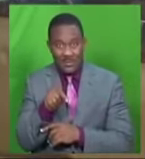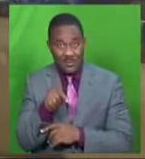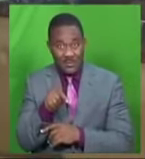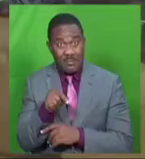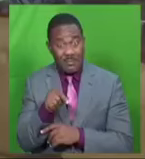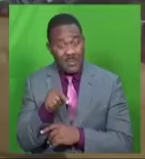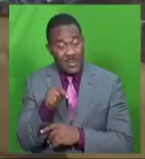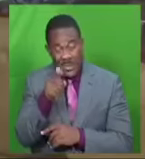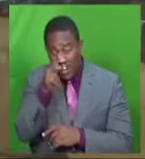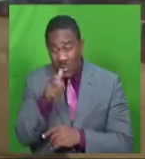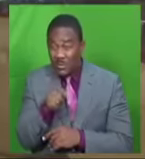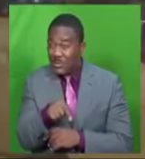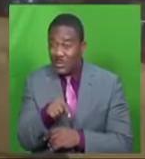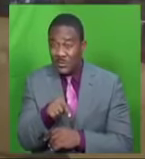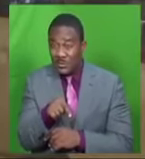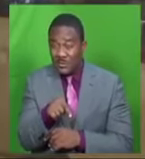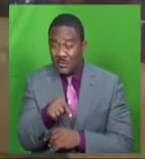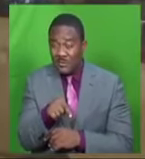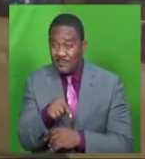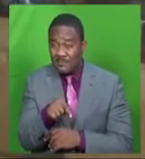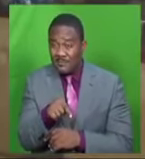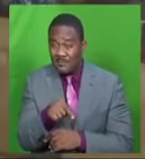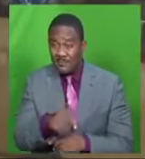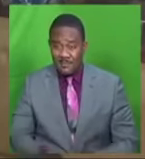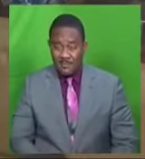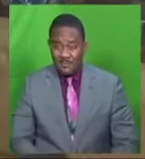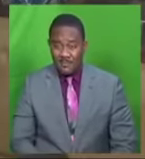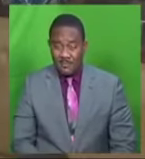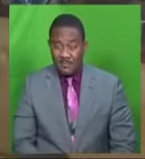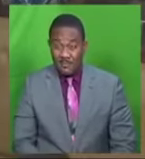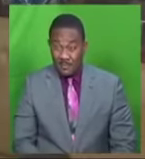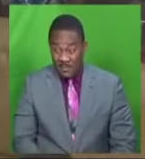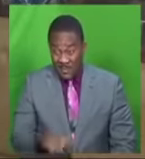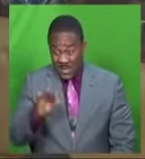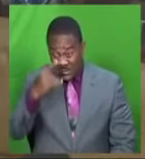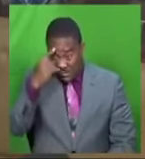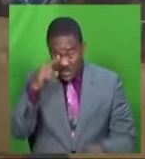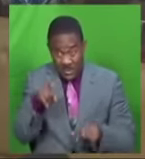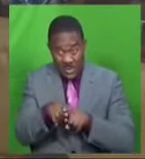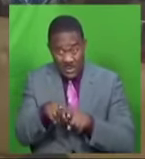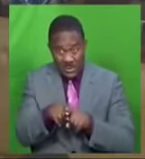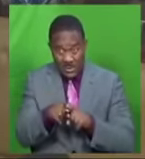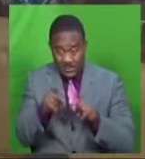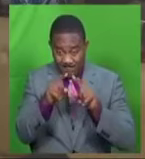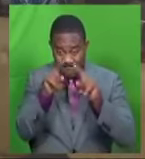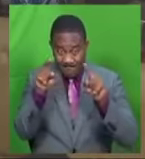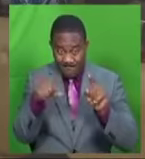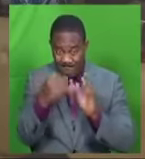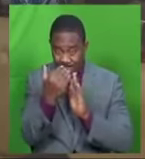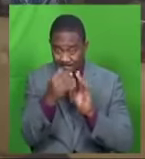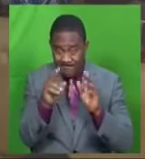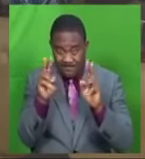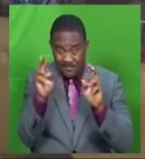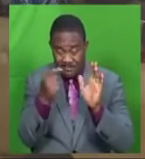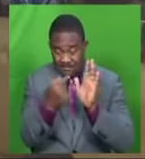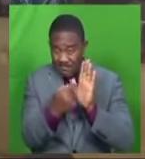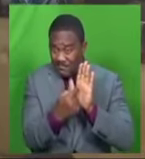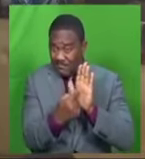Yeah. And for me, if you all agree with me, this whole budget statement, we can print boldly on it and let Ghanaians know